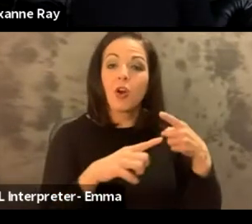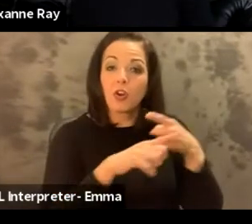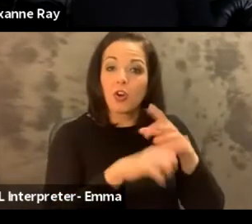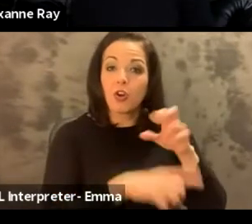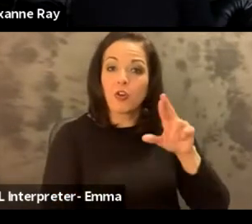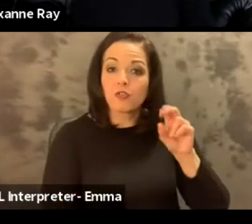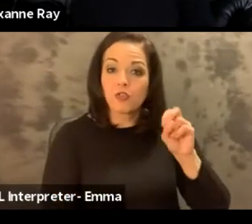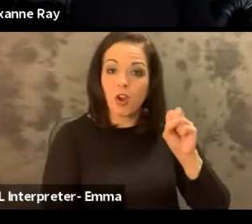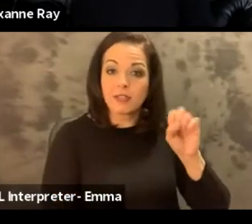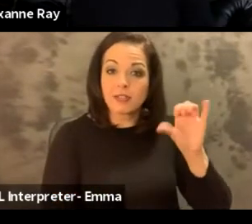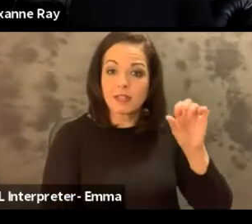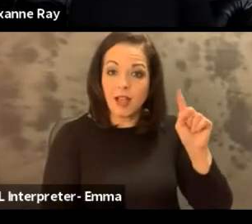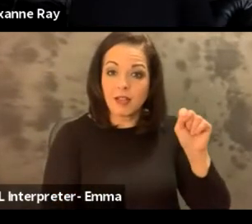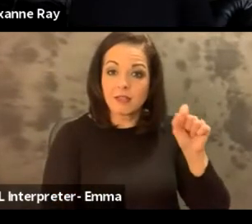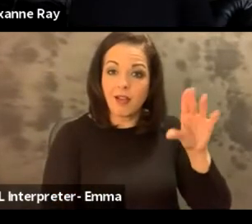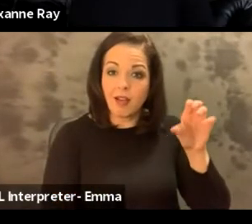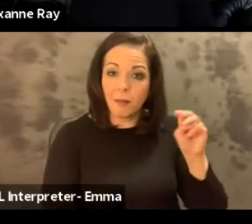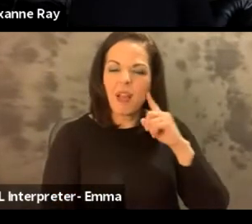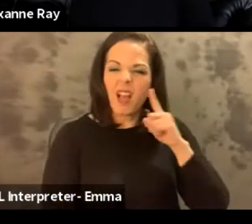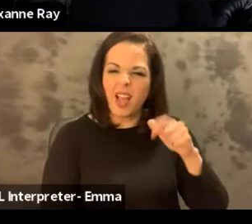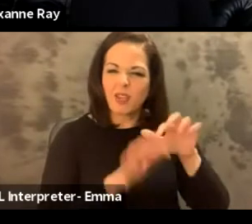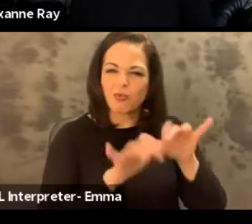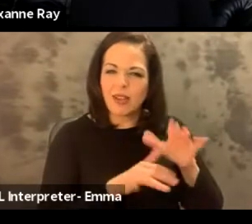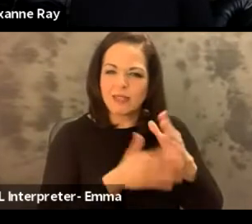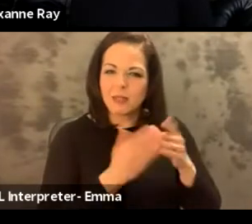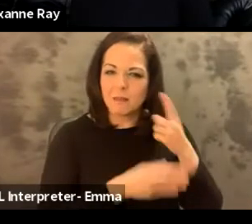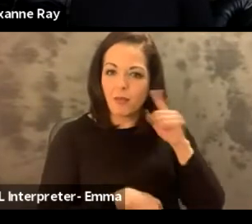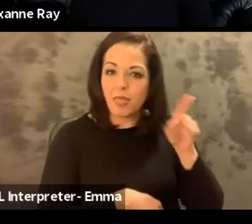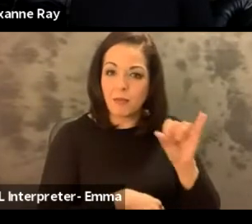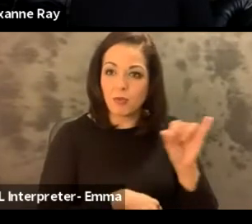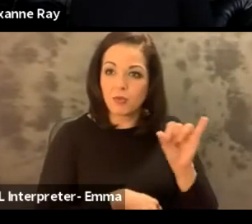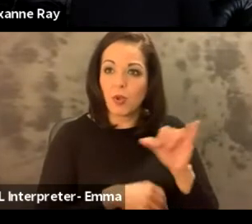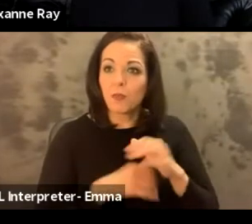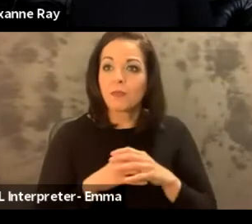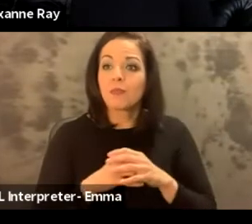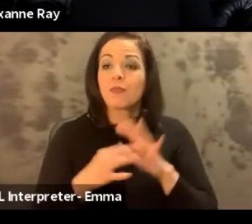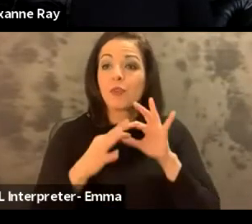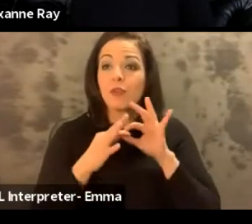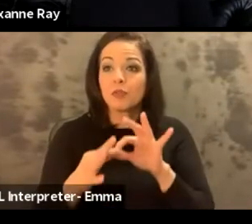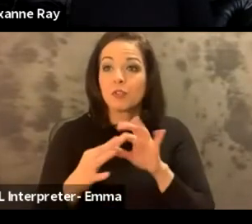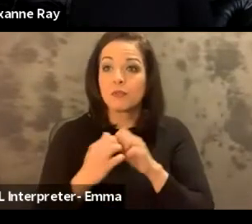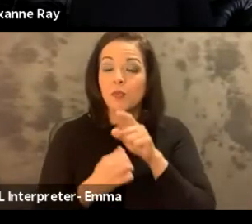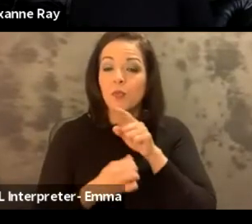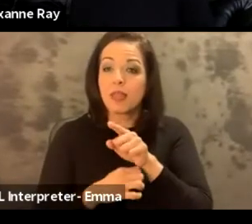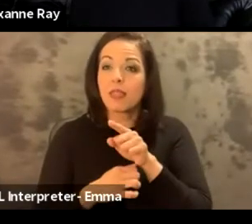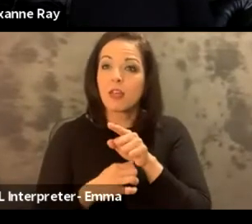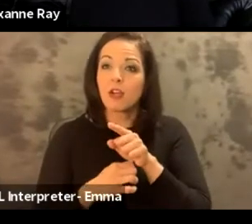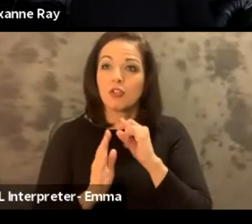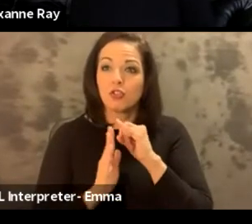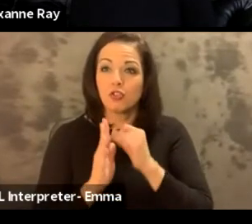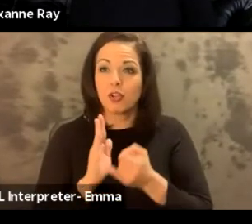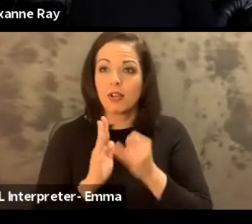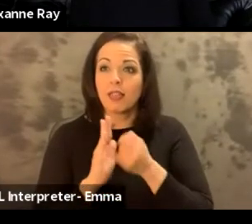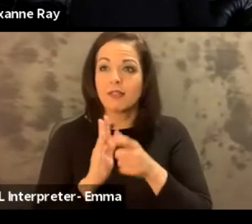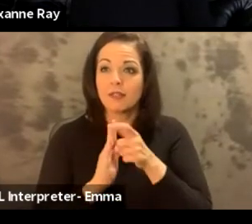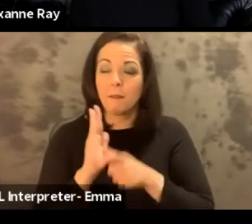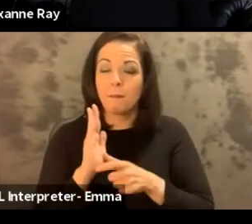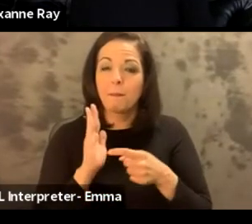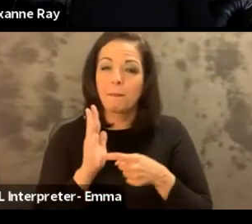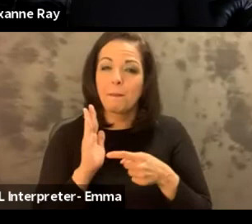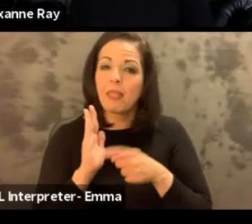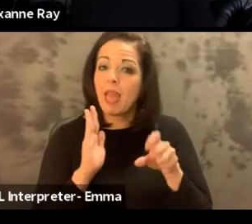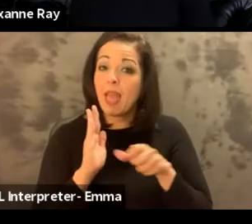crosscut.com. So in terms of journalism, I think that any coverage,